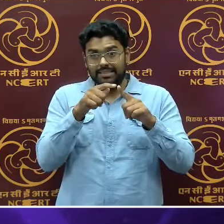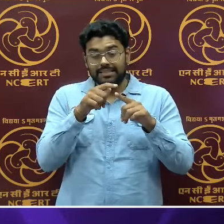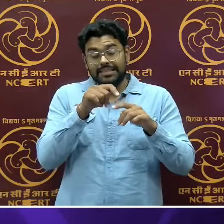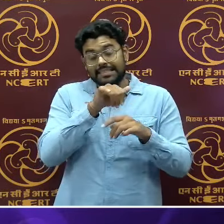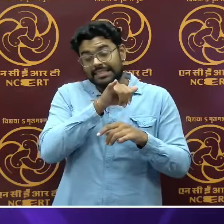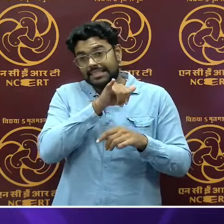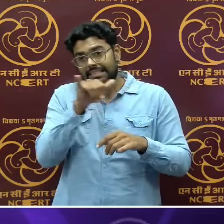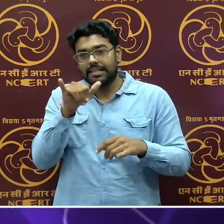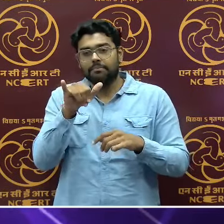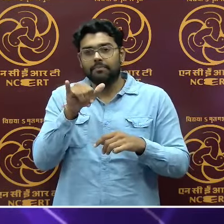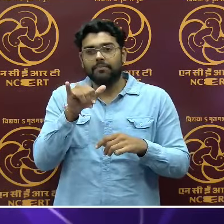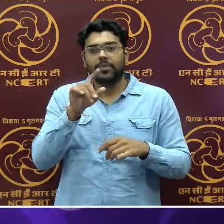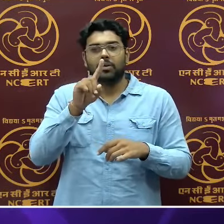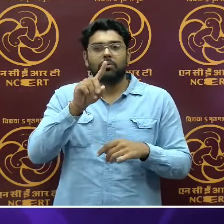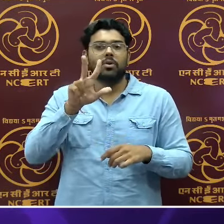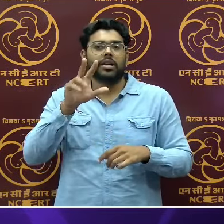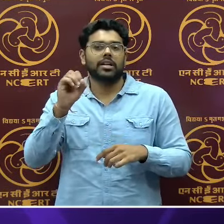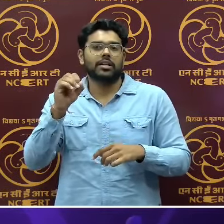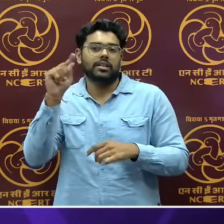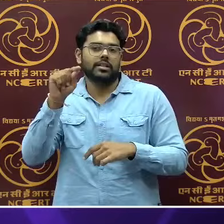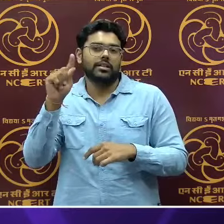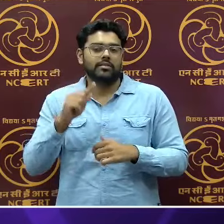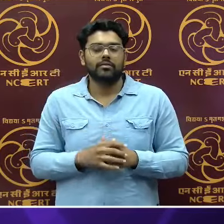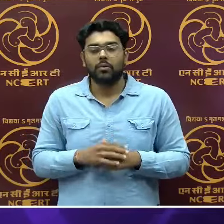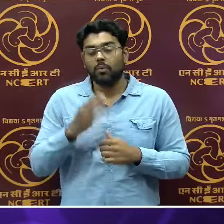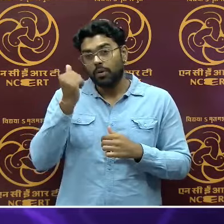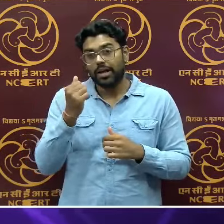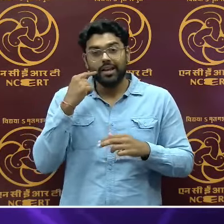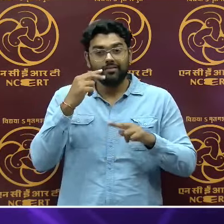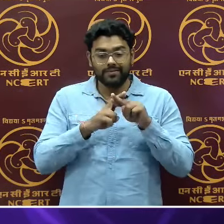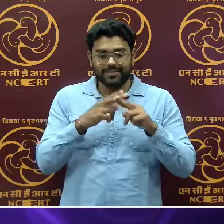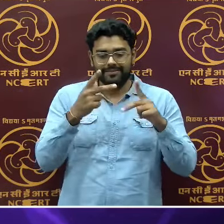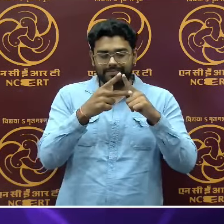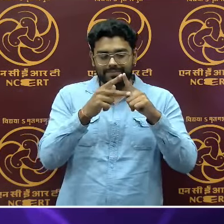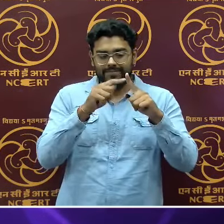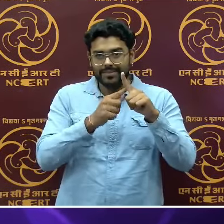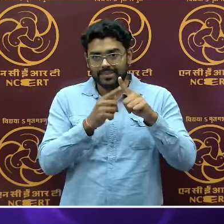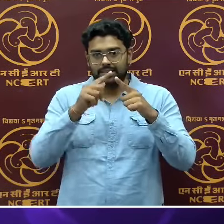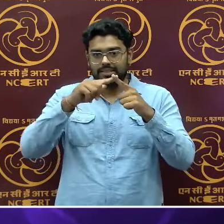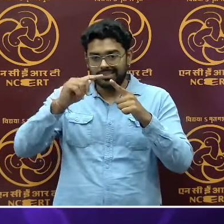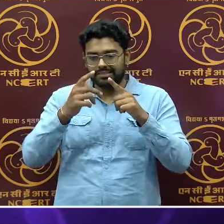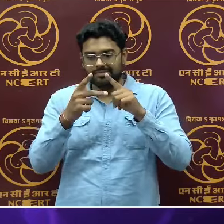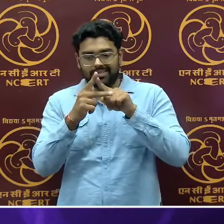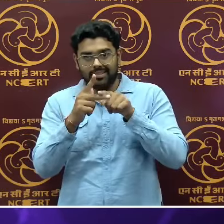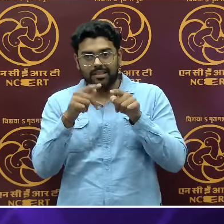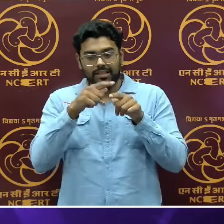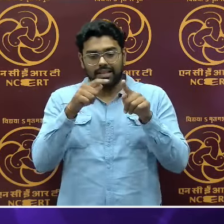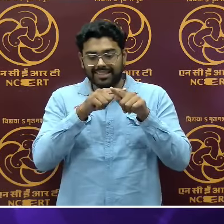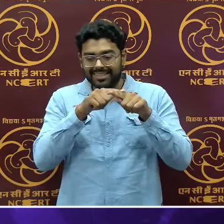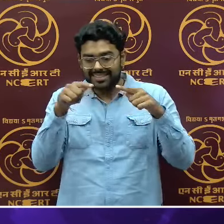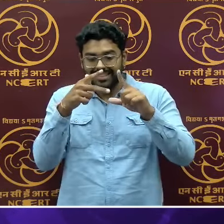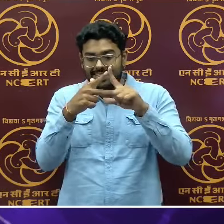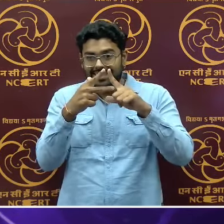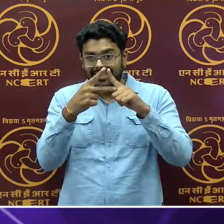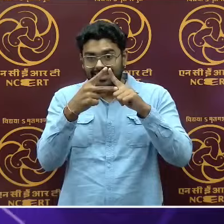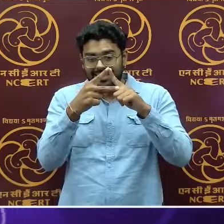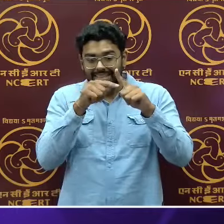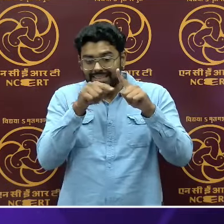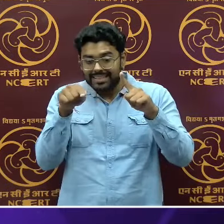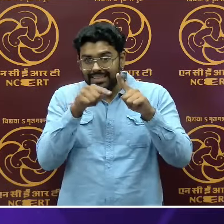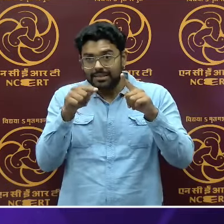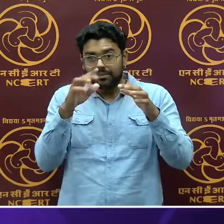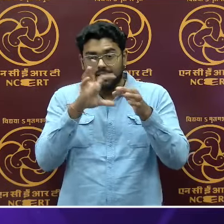to 180 degrees, because all the 3 angles can be arranged on this straight line. So, sum of 3 angles